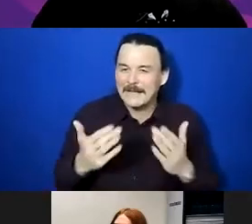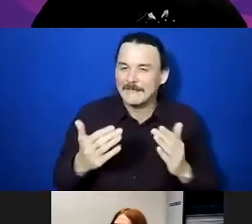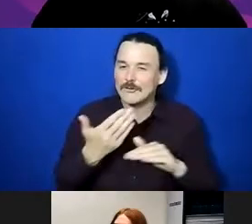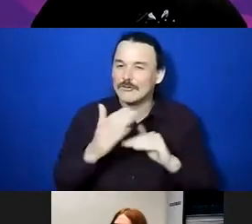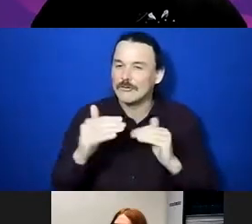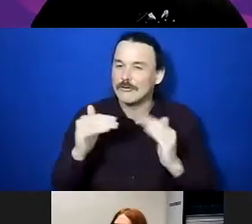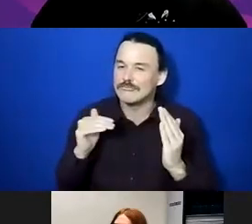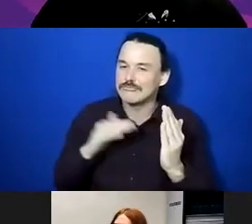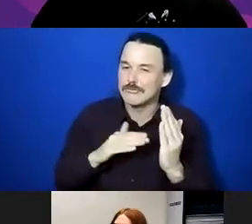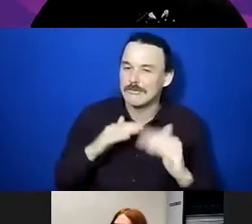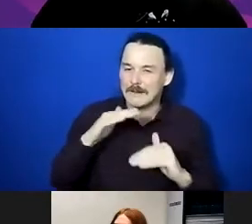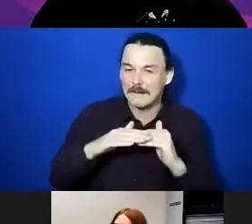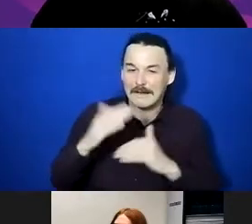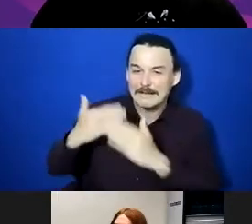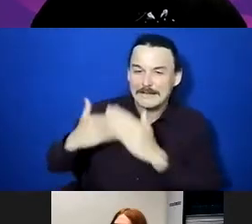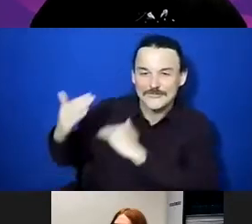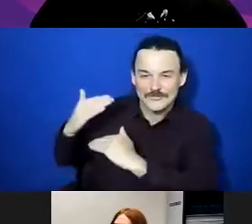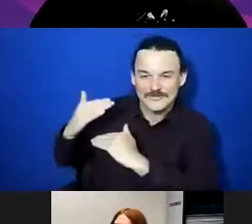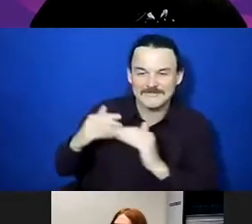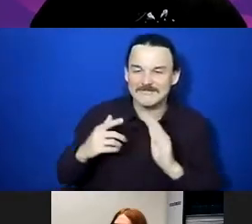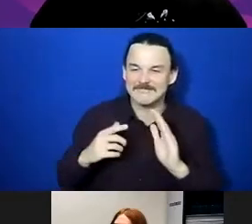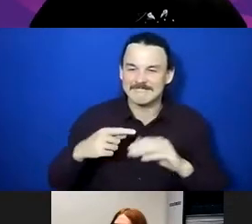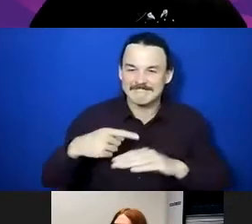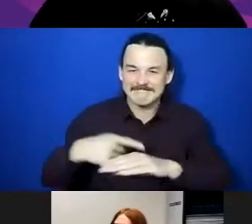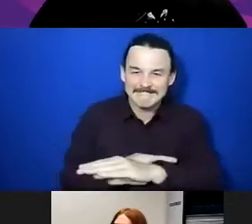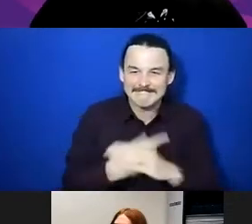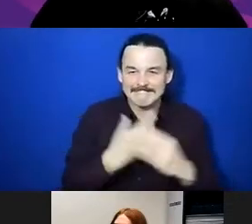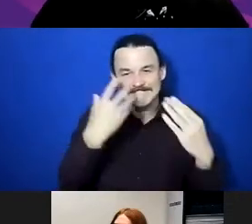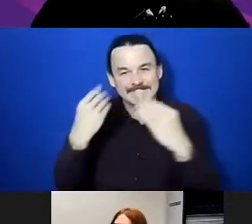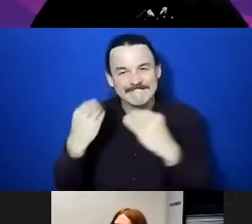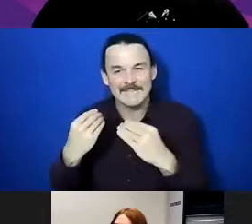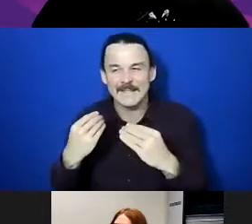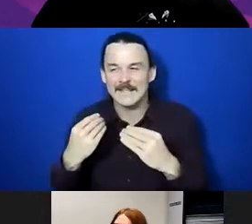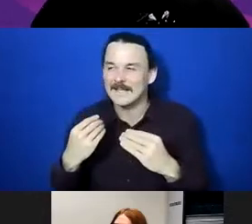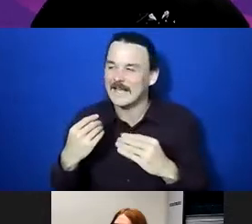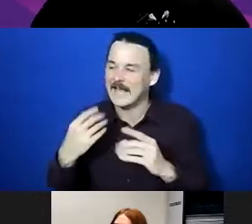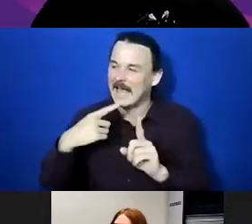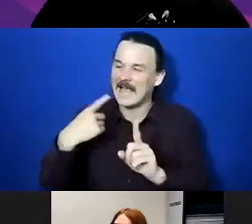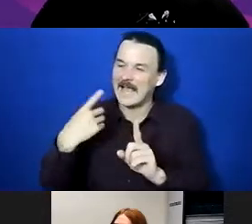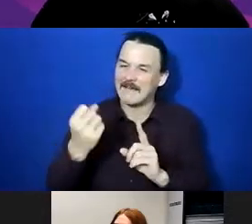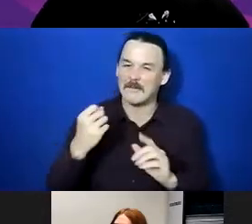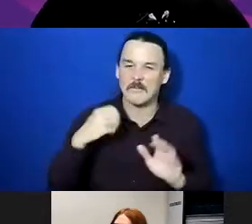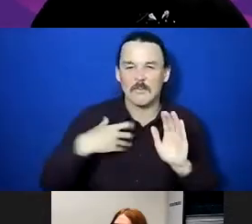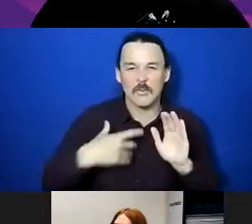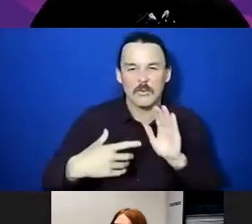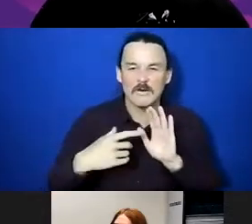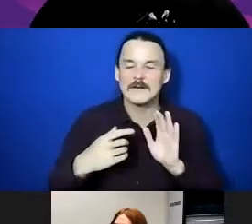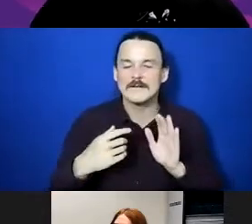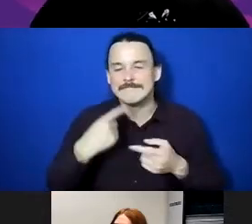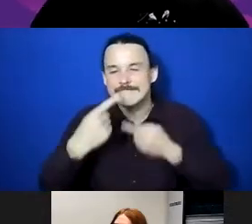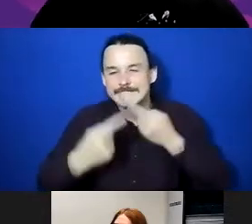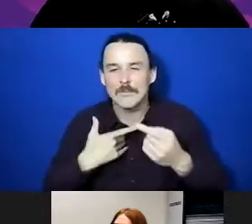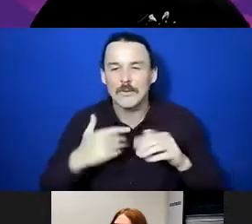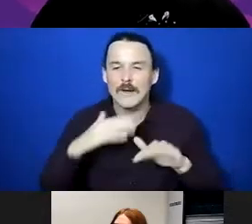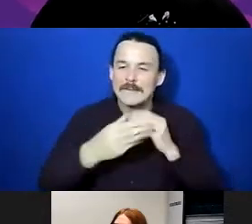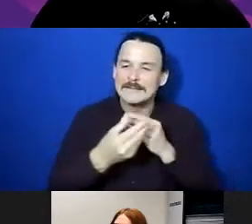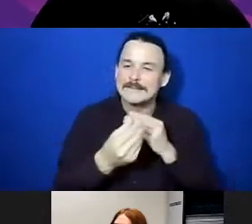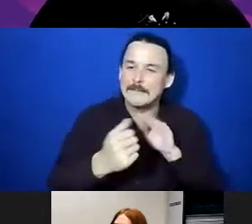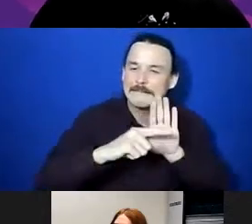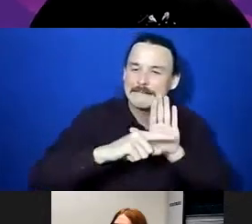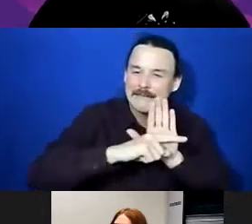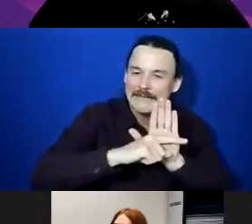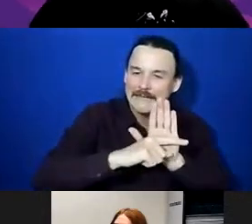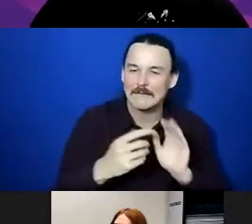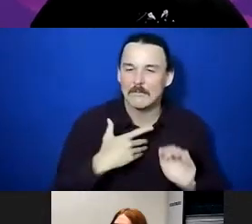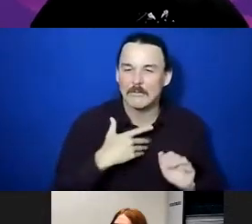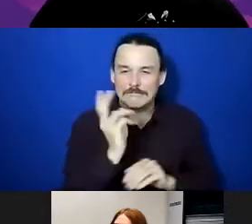its more sinister past to try and add layers and more complexity to the narrative. The foundations for